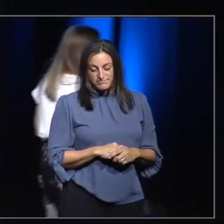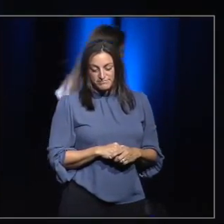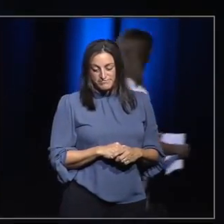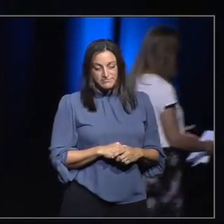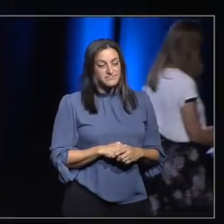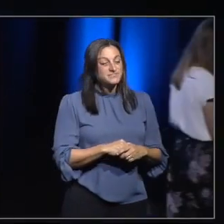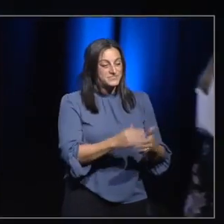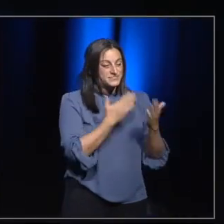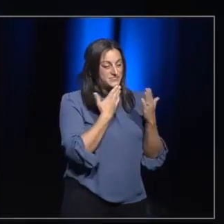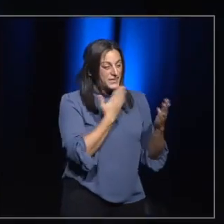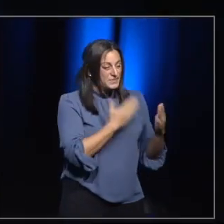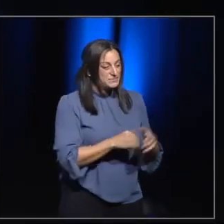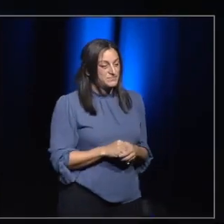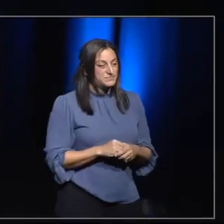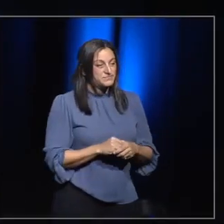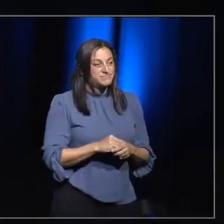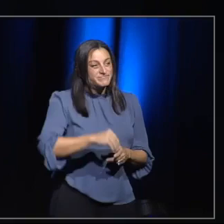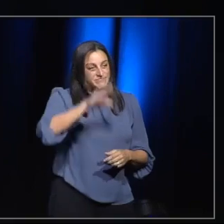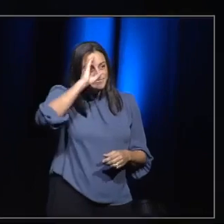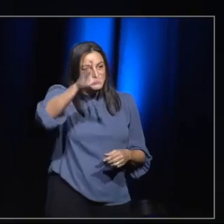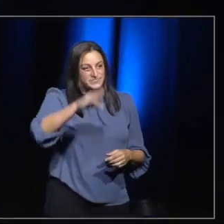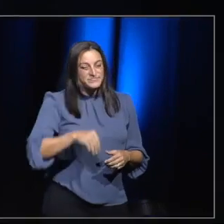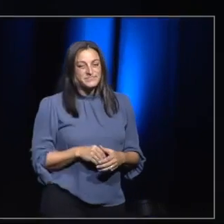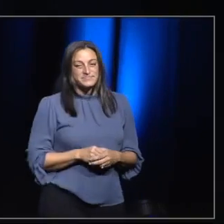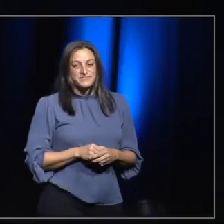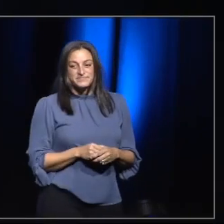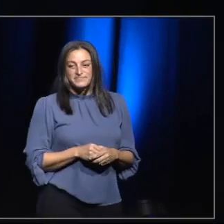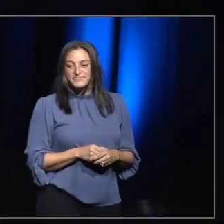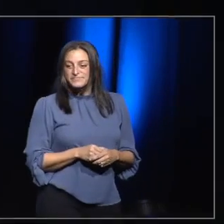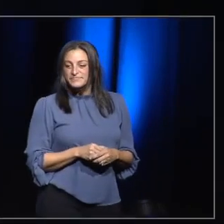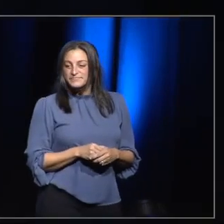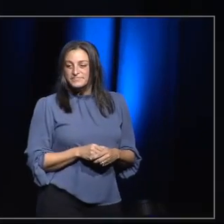Thank you, Delphine. G'day, everyone.